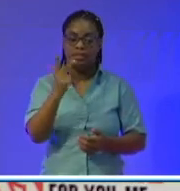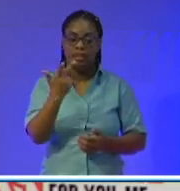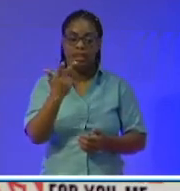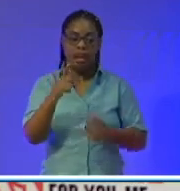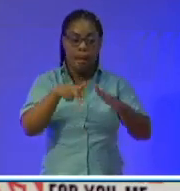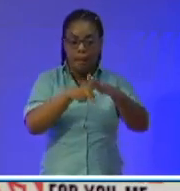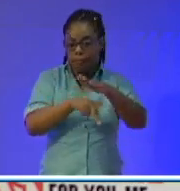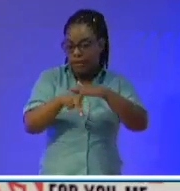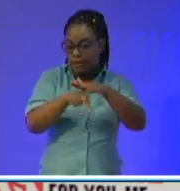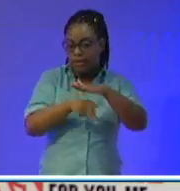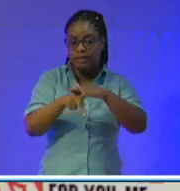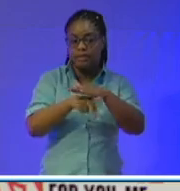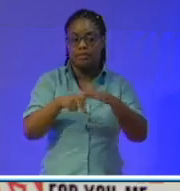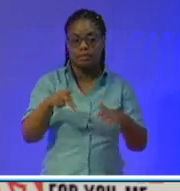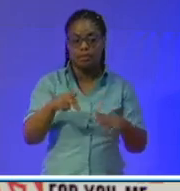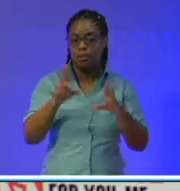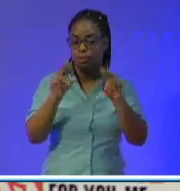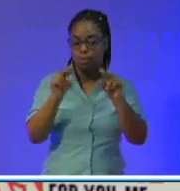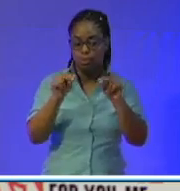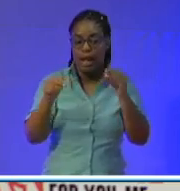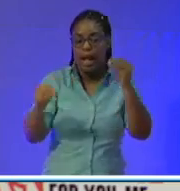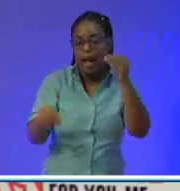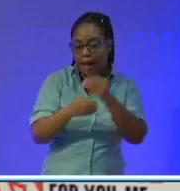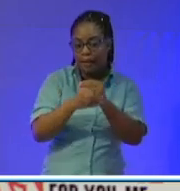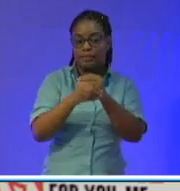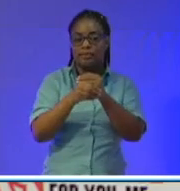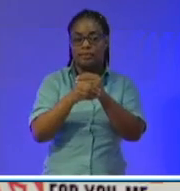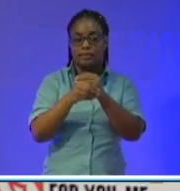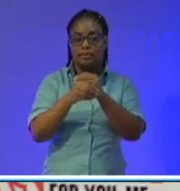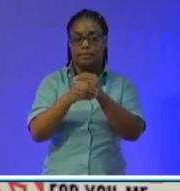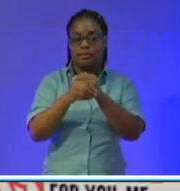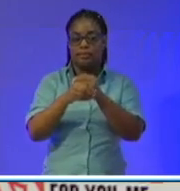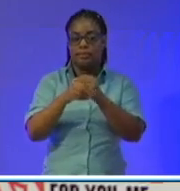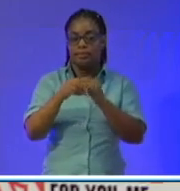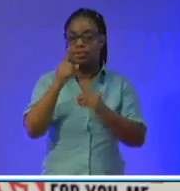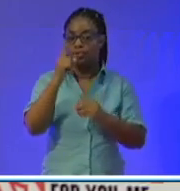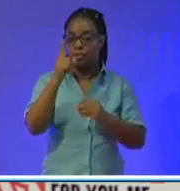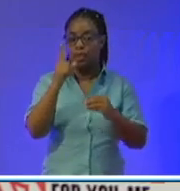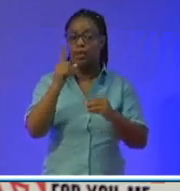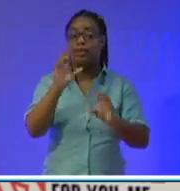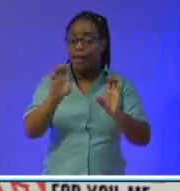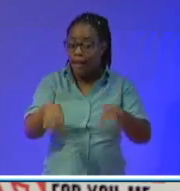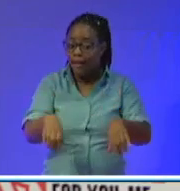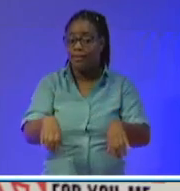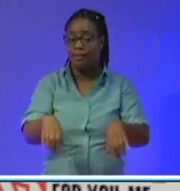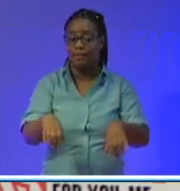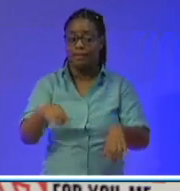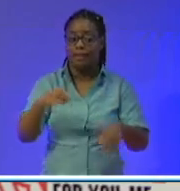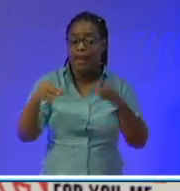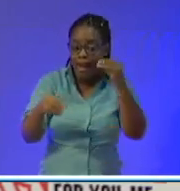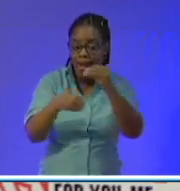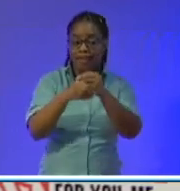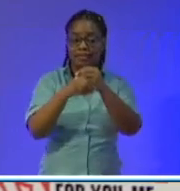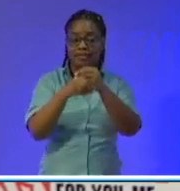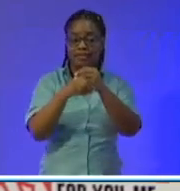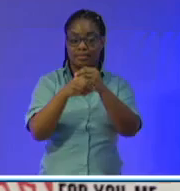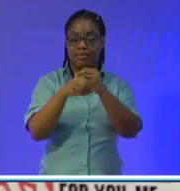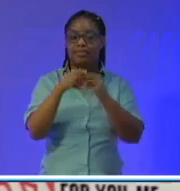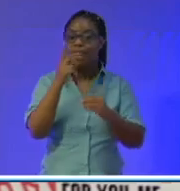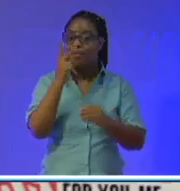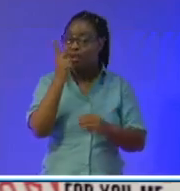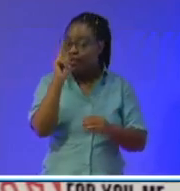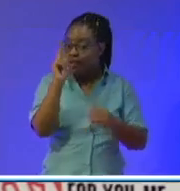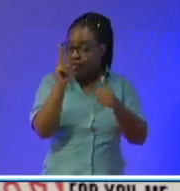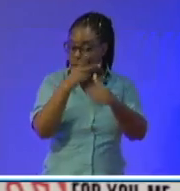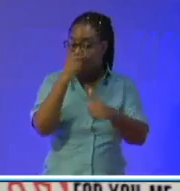additional primary dose, which can either be a third dose or a second dose, depending on which vaccine you got. That